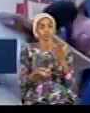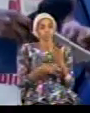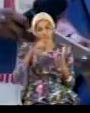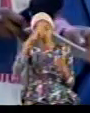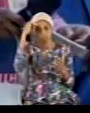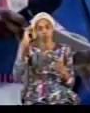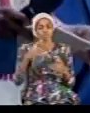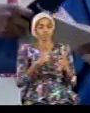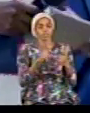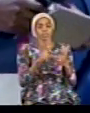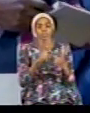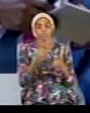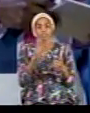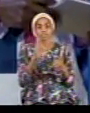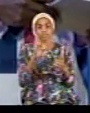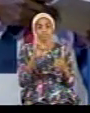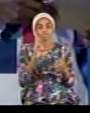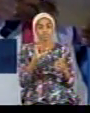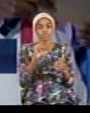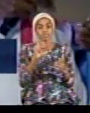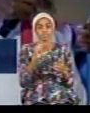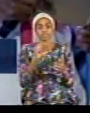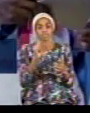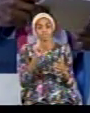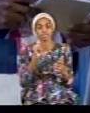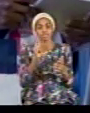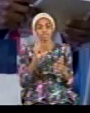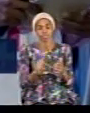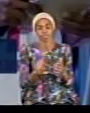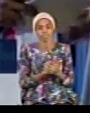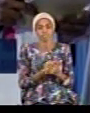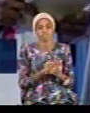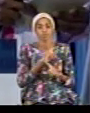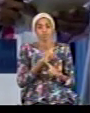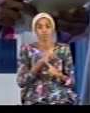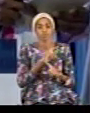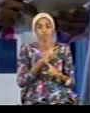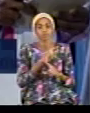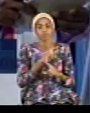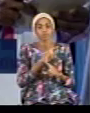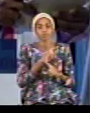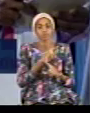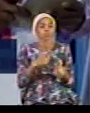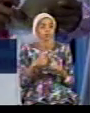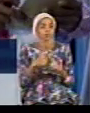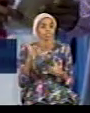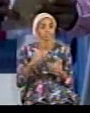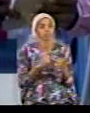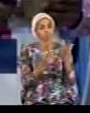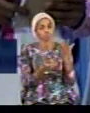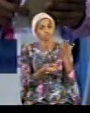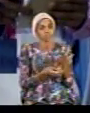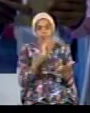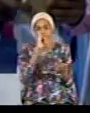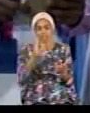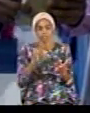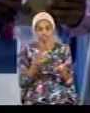the crusade now come to her turn, then I told her that she's coming to Ogun State. And she's